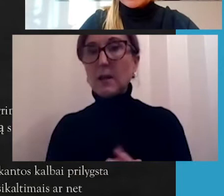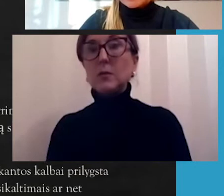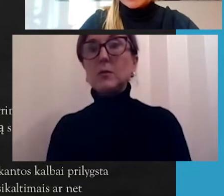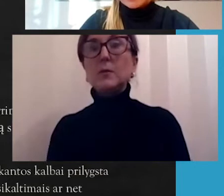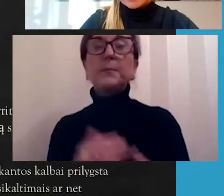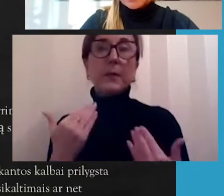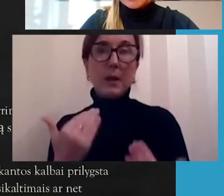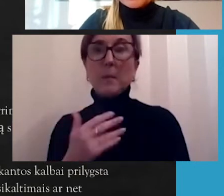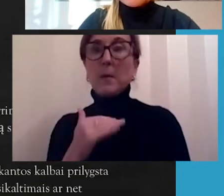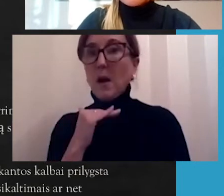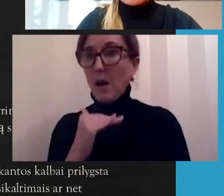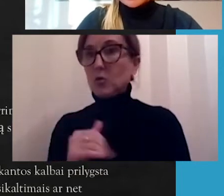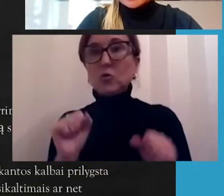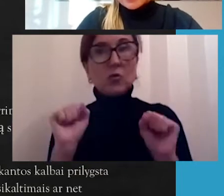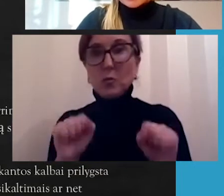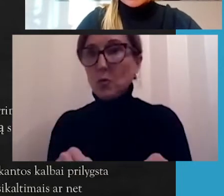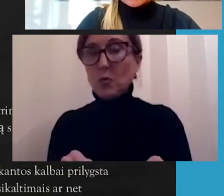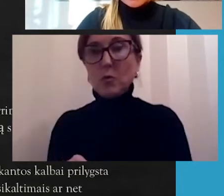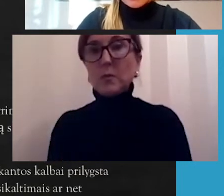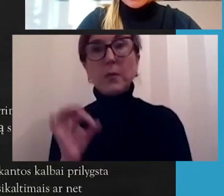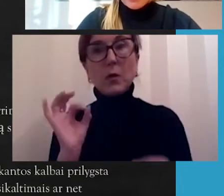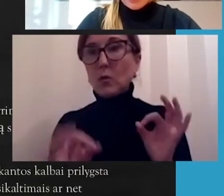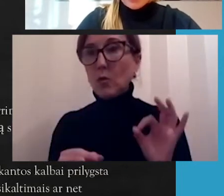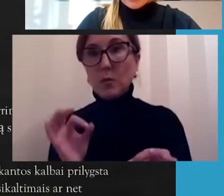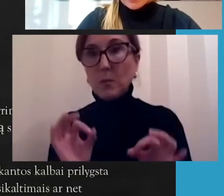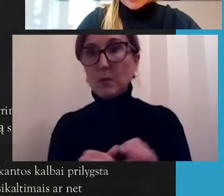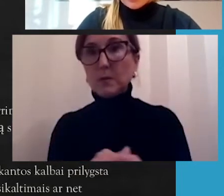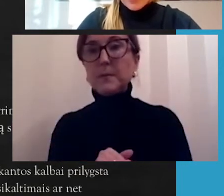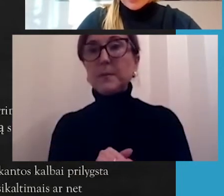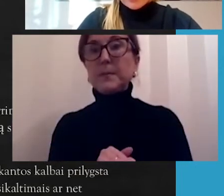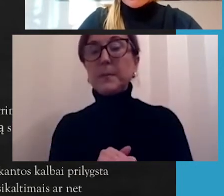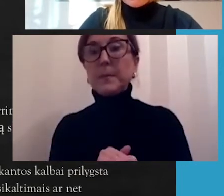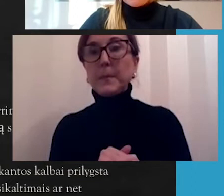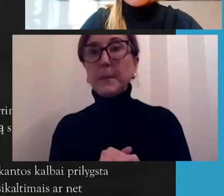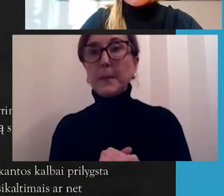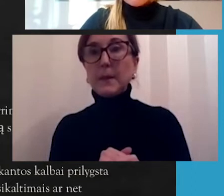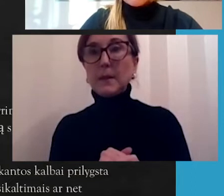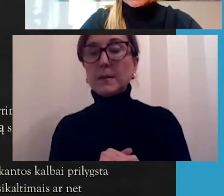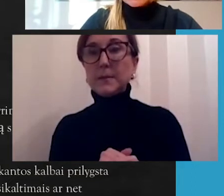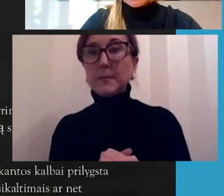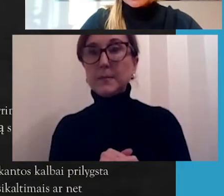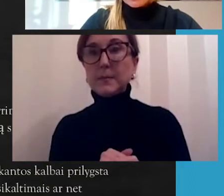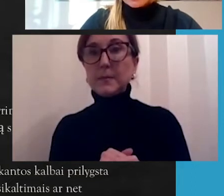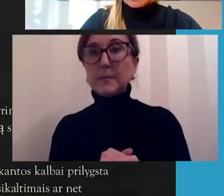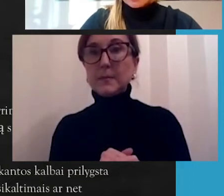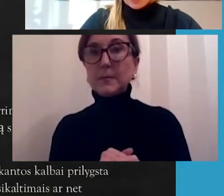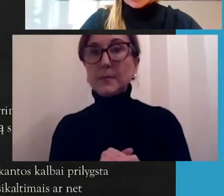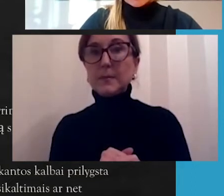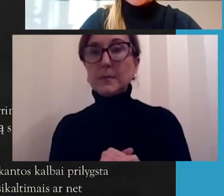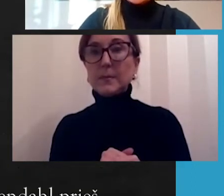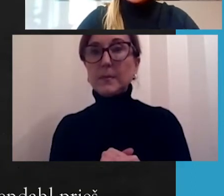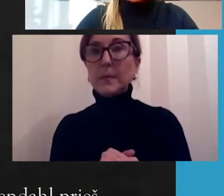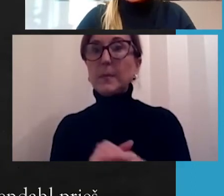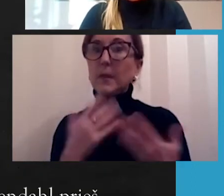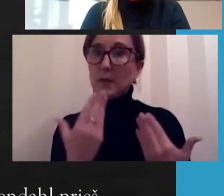in the process was considered to be that support provided to the victim. And this has